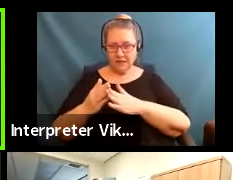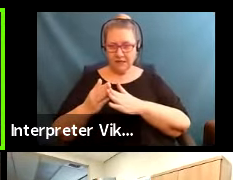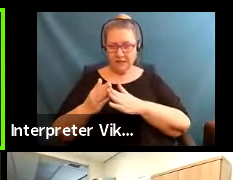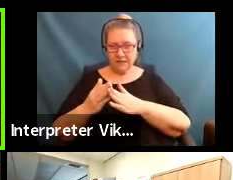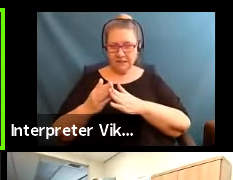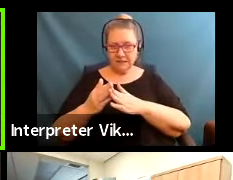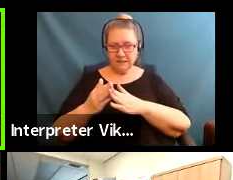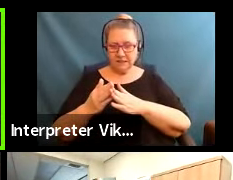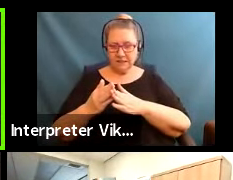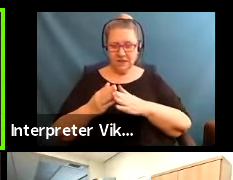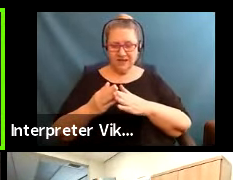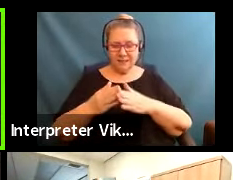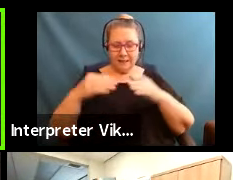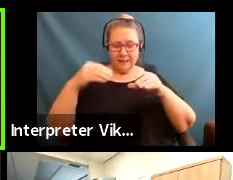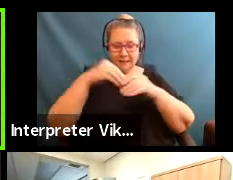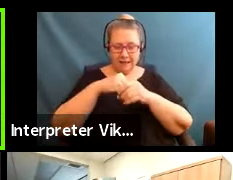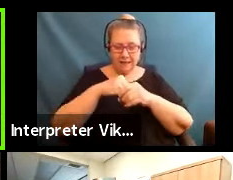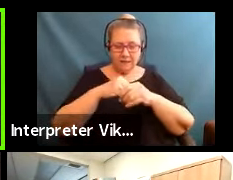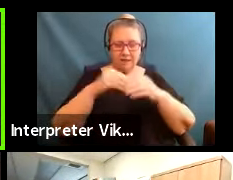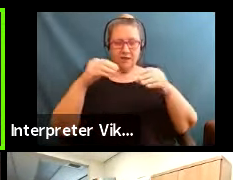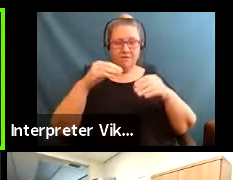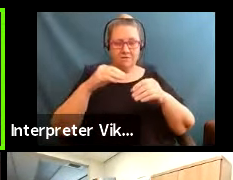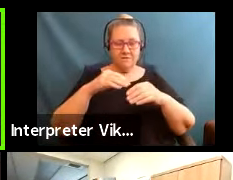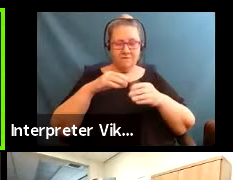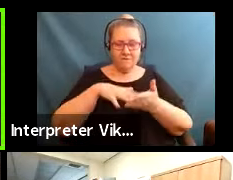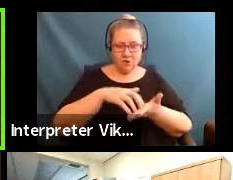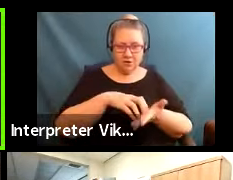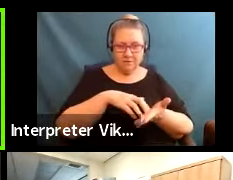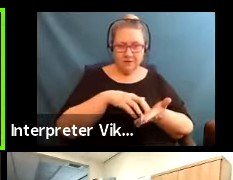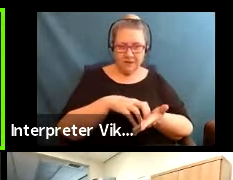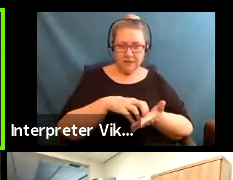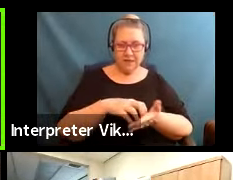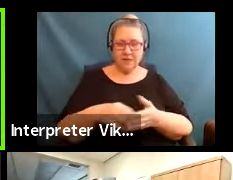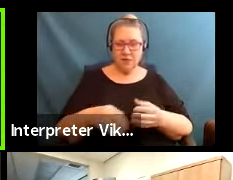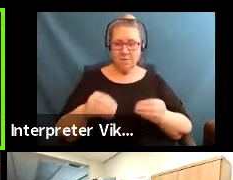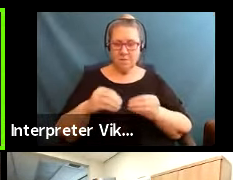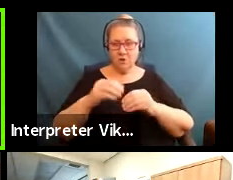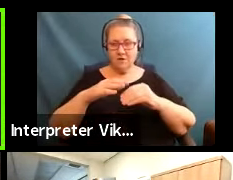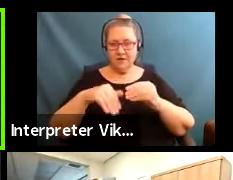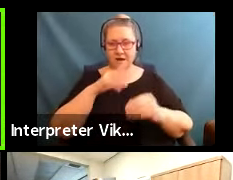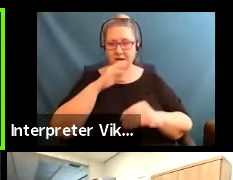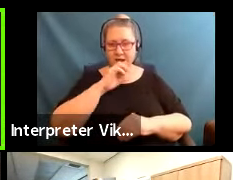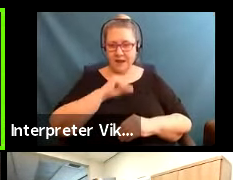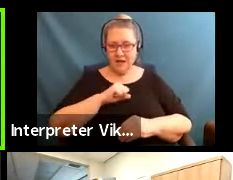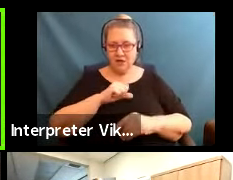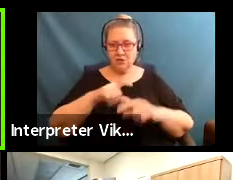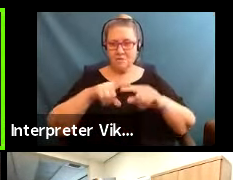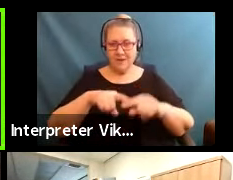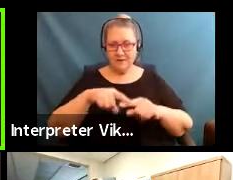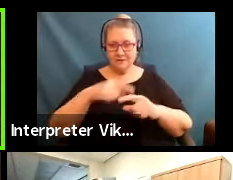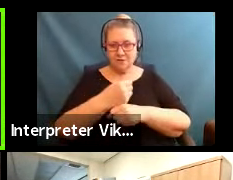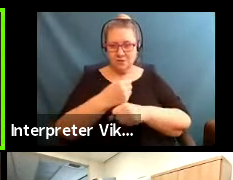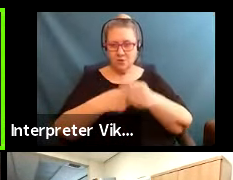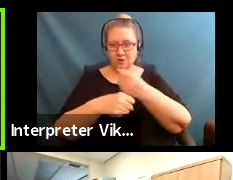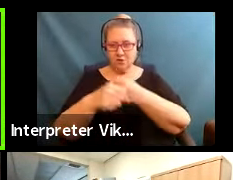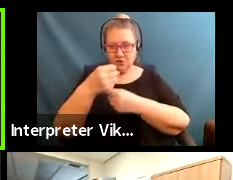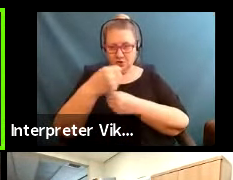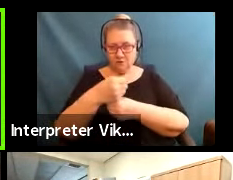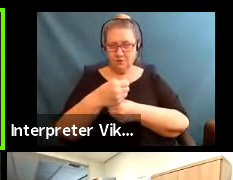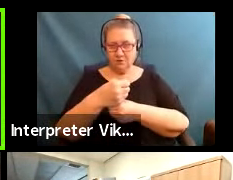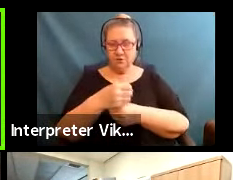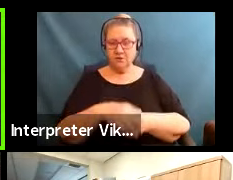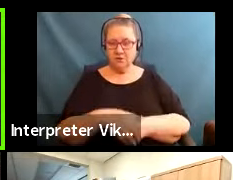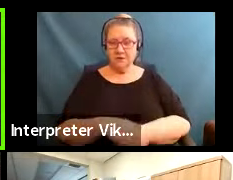of vulnerability is broader than an age-based structure. I think a lot of local First Fives have been working in